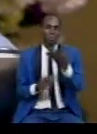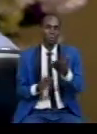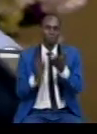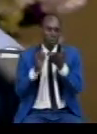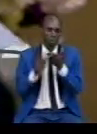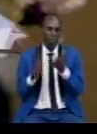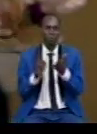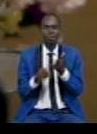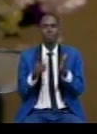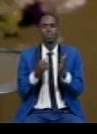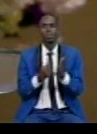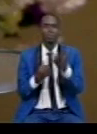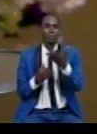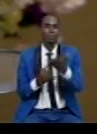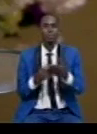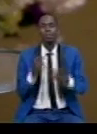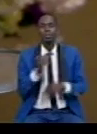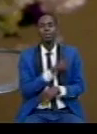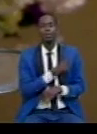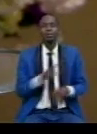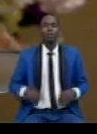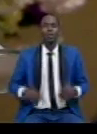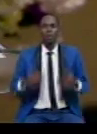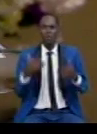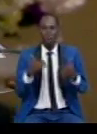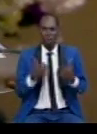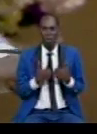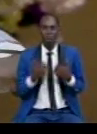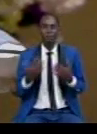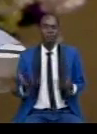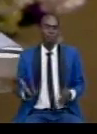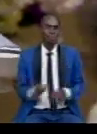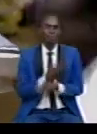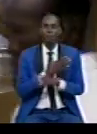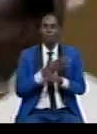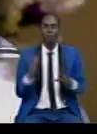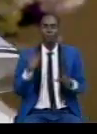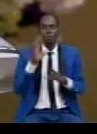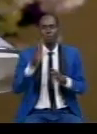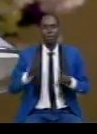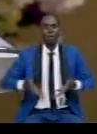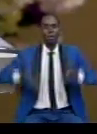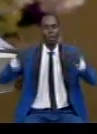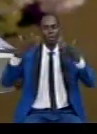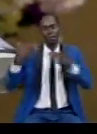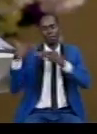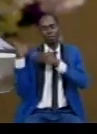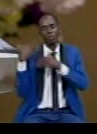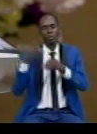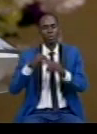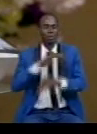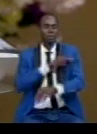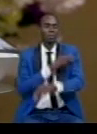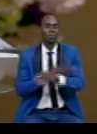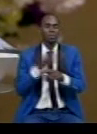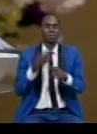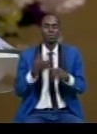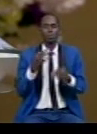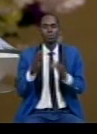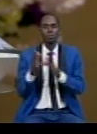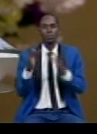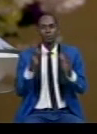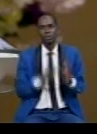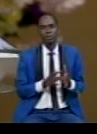Check it up. The Lord has lifted that burden off your head in the mighty name of the Lord Jesus Christ.